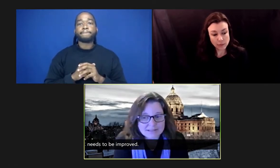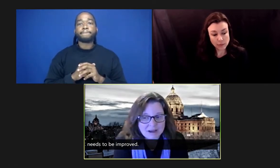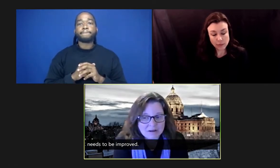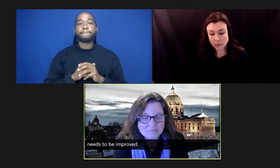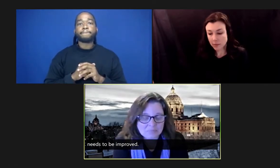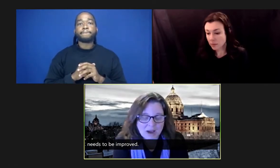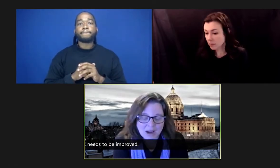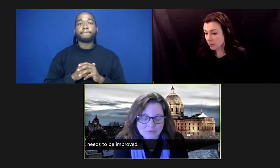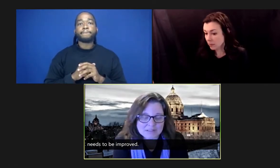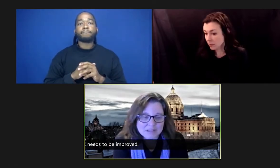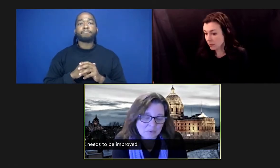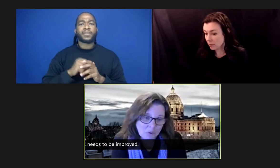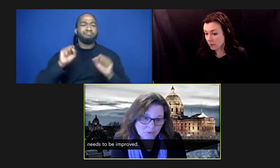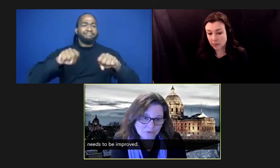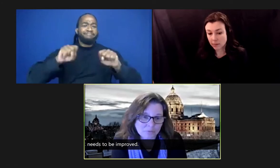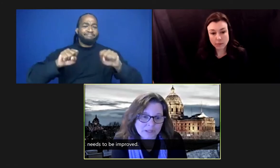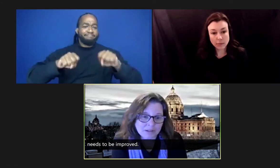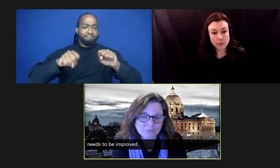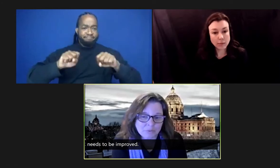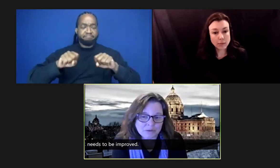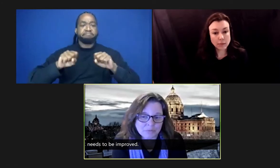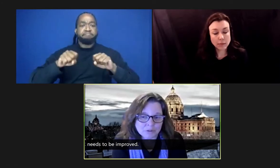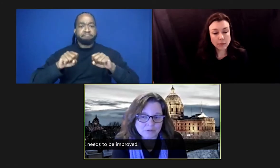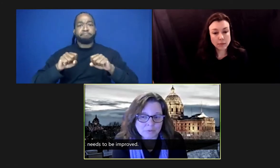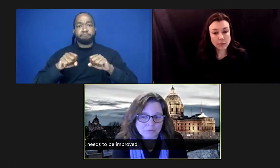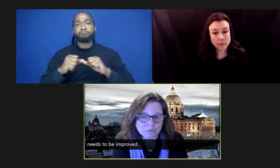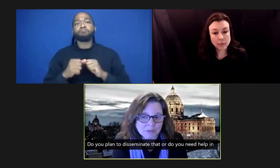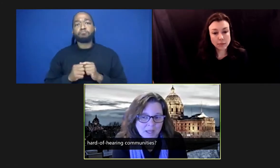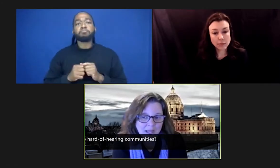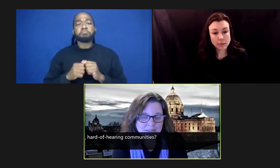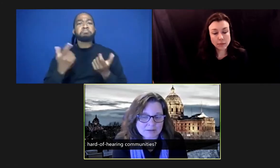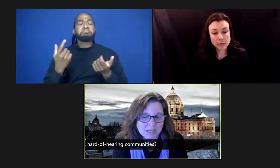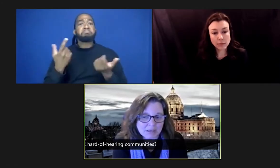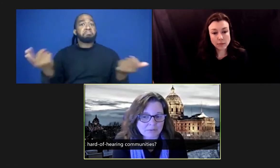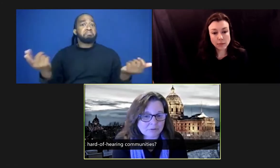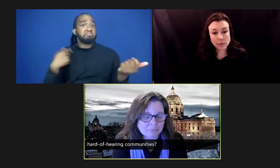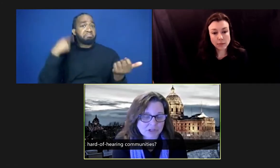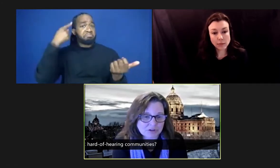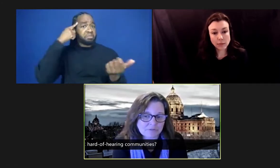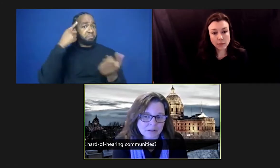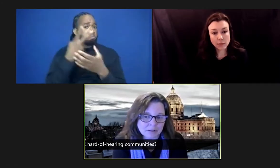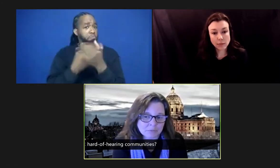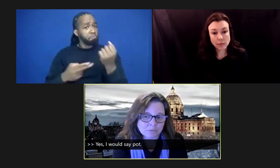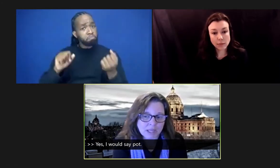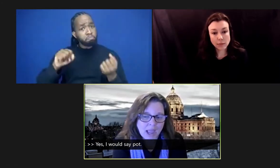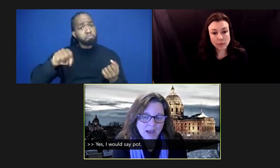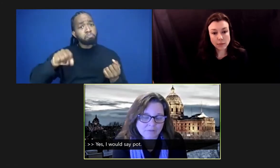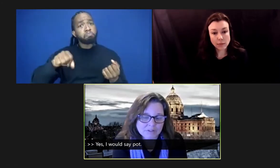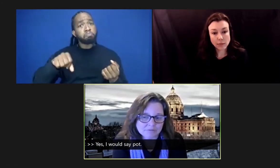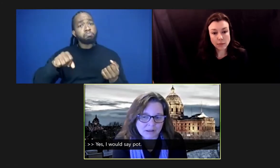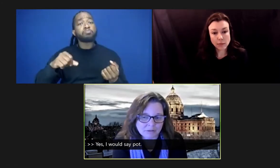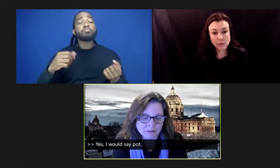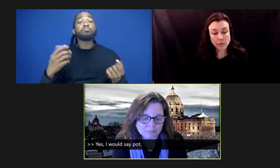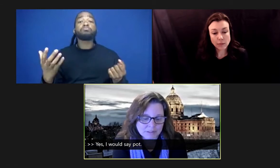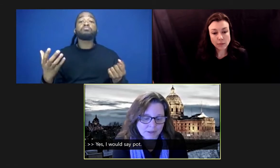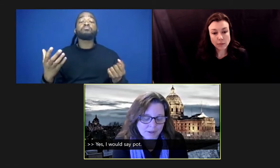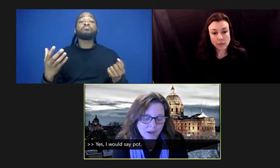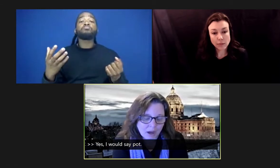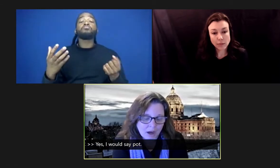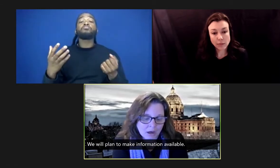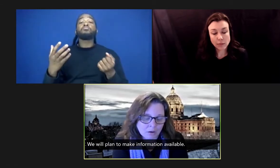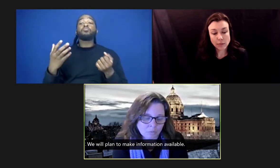Yes, I would say both. We will plan to make information available. We have